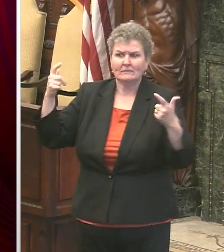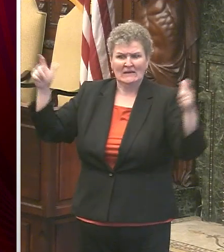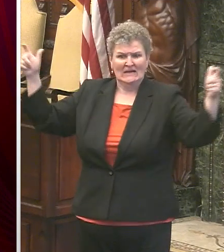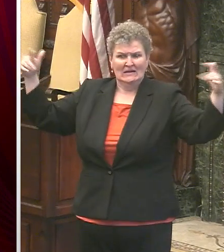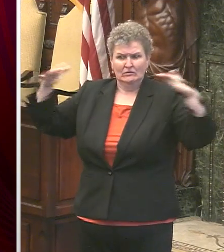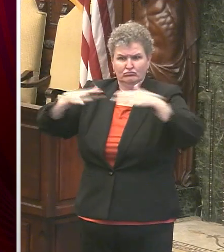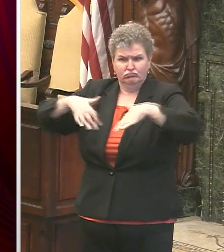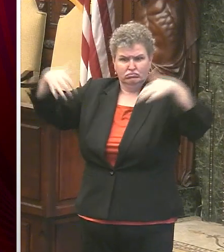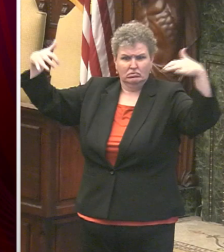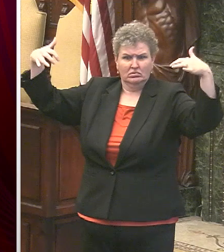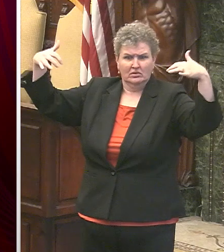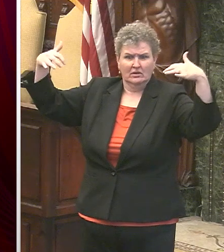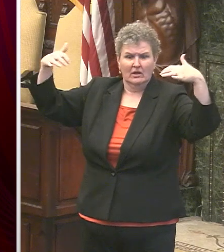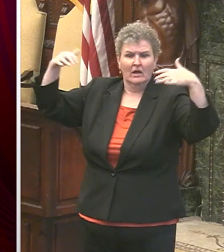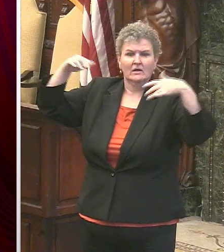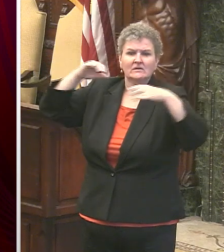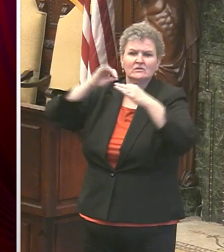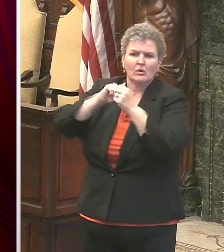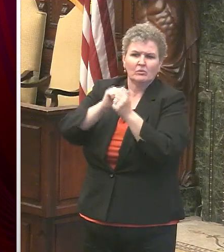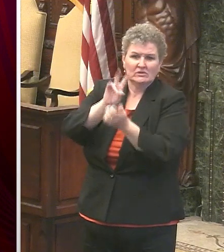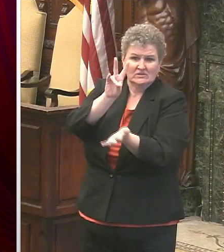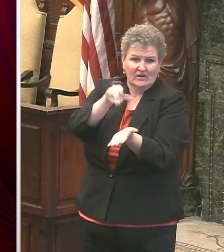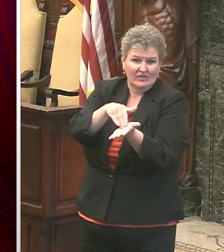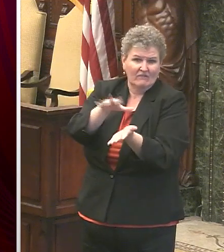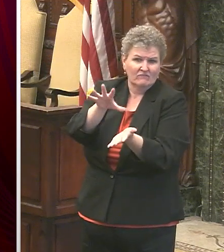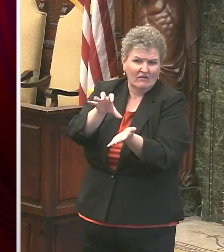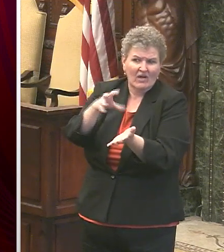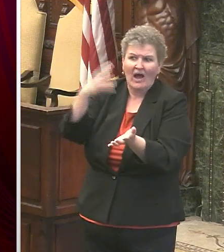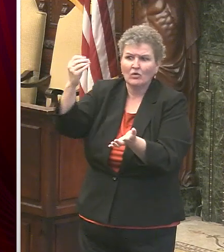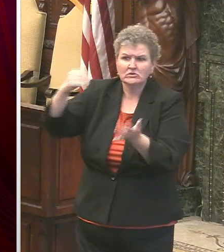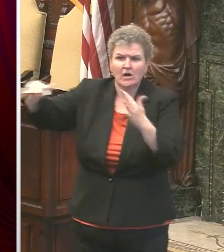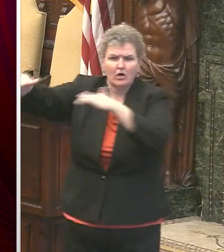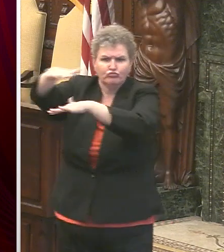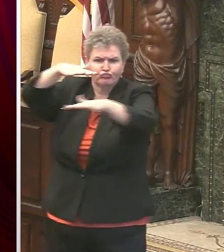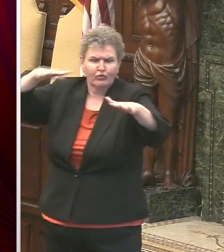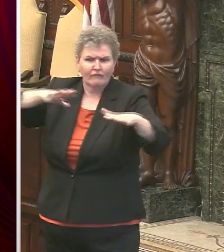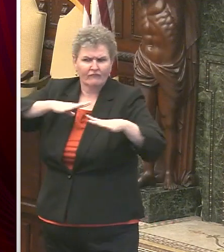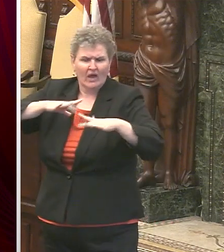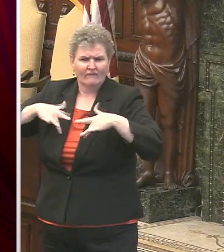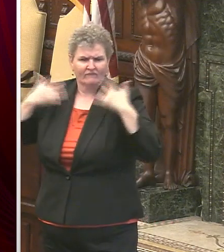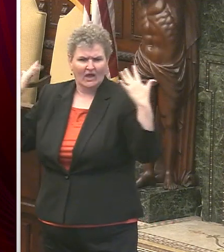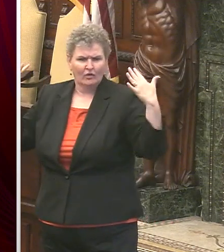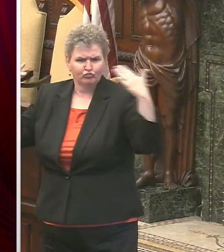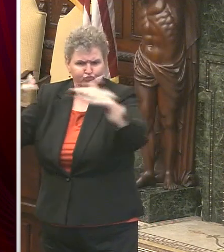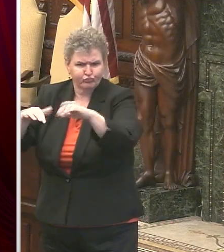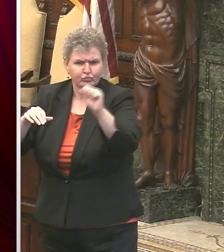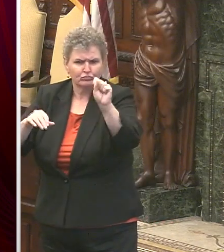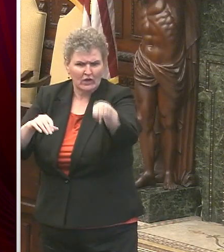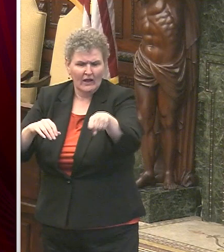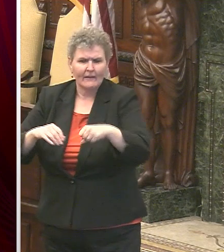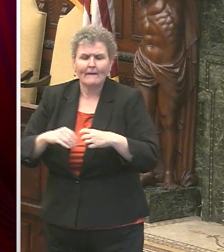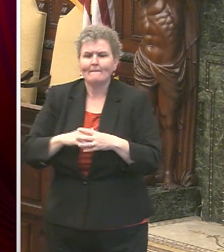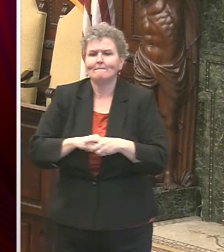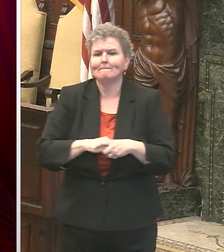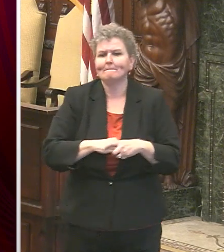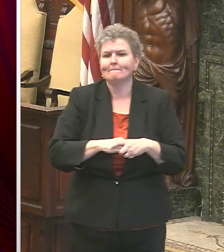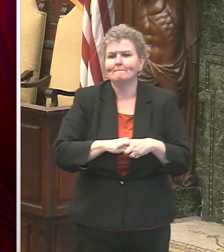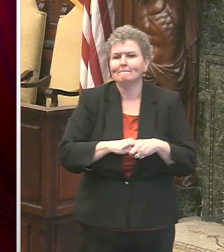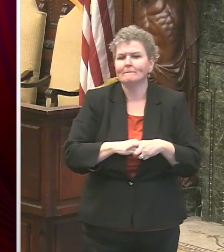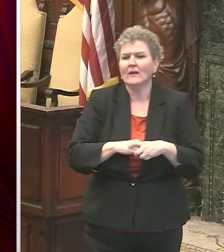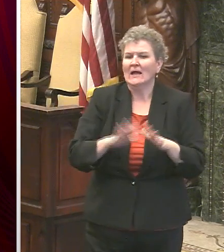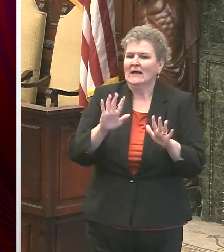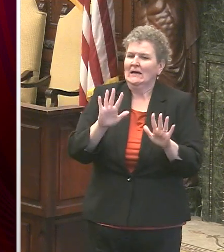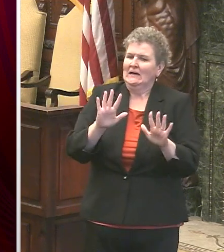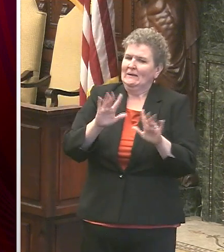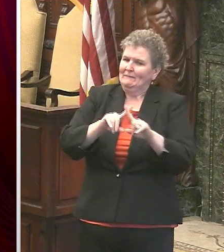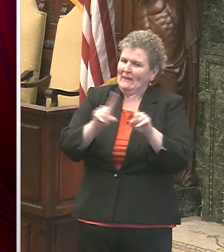up to 7,500 people in one event. Now, we have real concerns about this in Philadelphia because this city, this county,